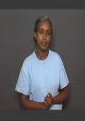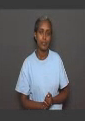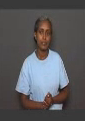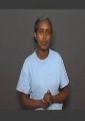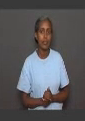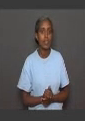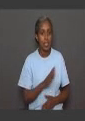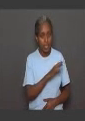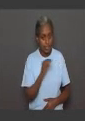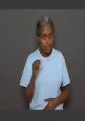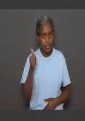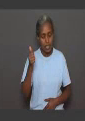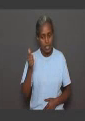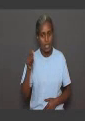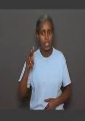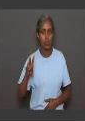and